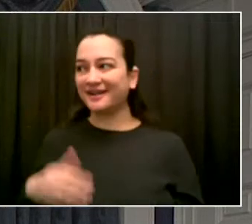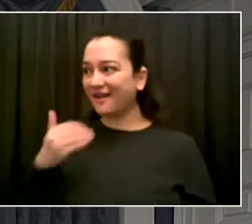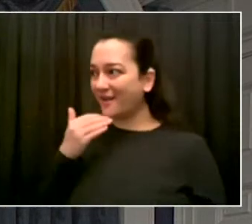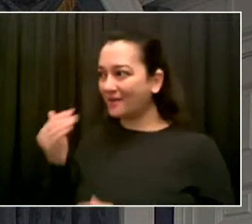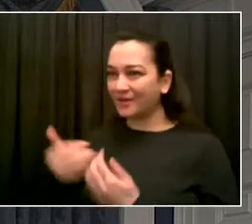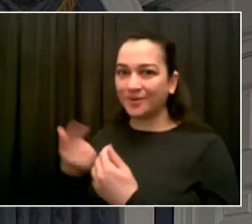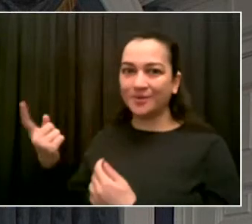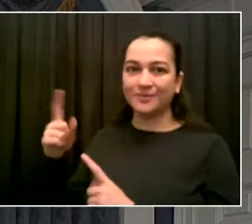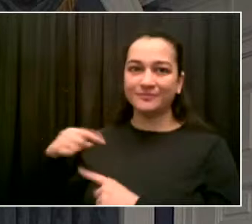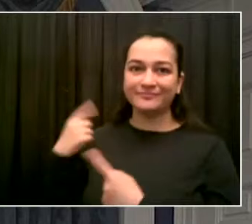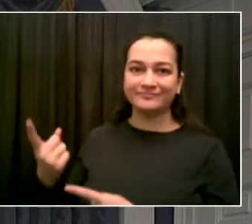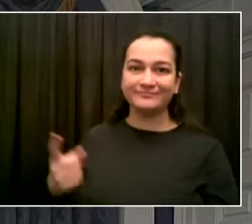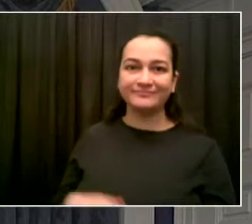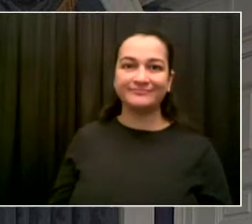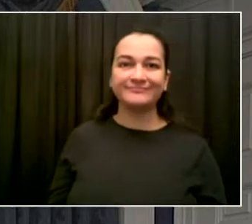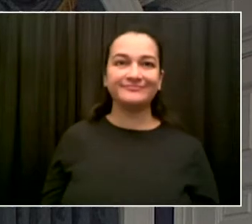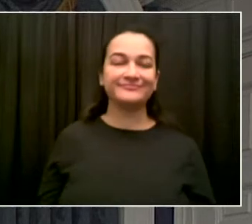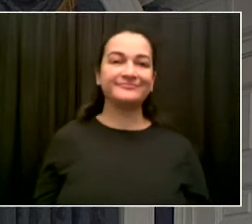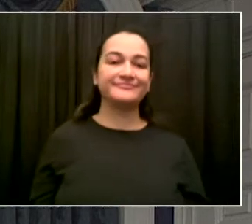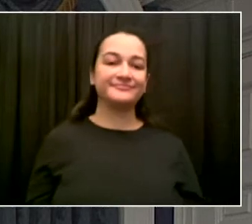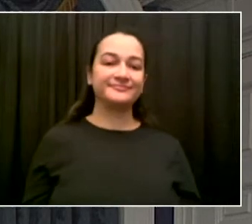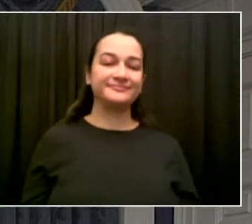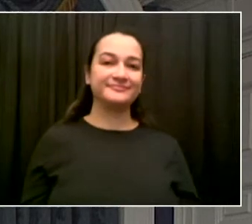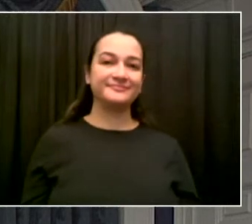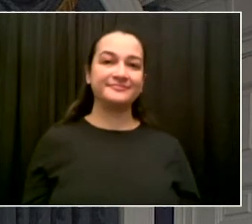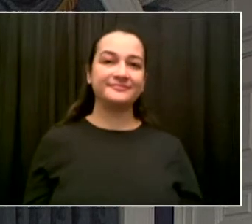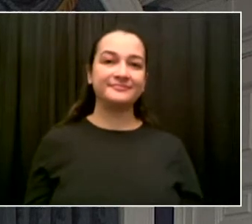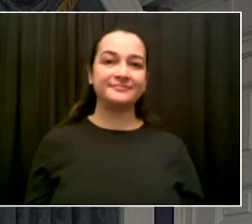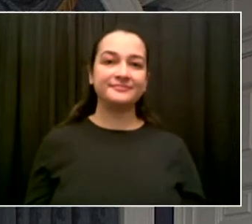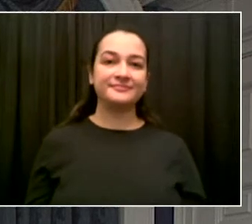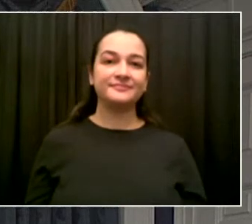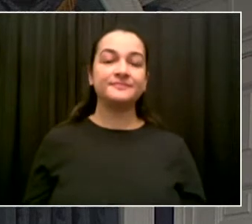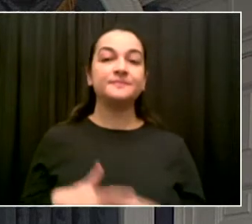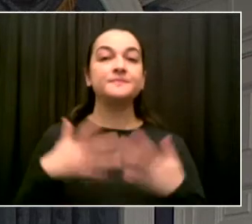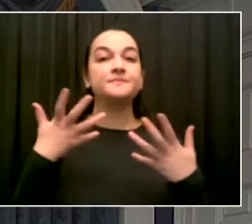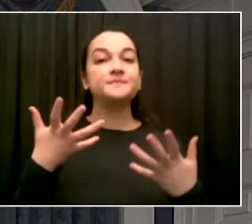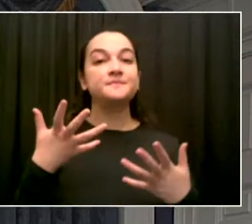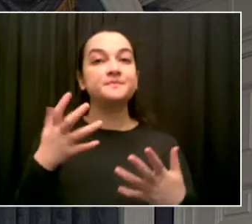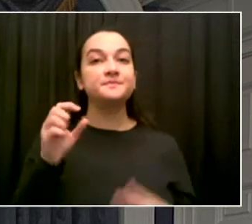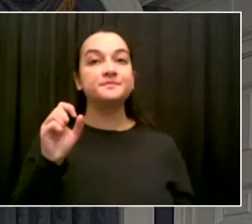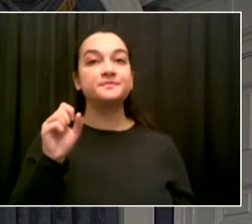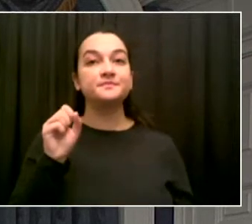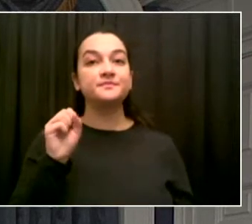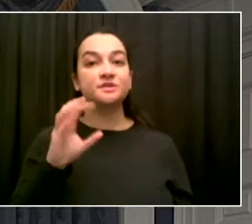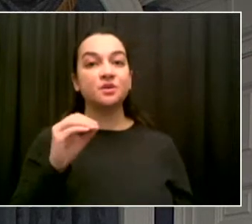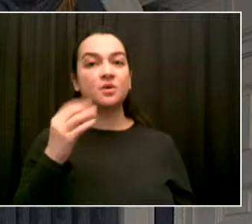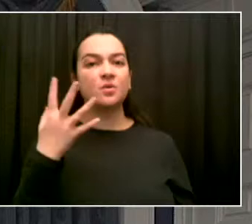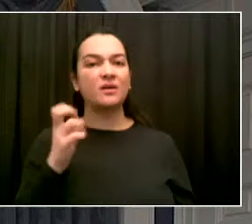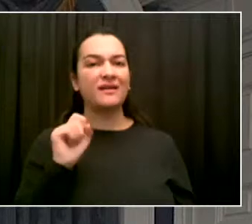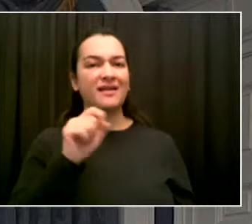a follow-up to a couple of questions Juliet Papa asked yesterday.